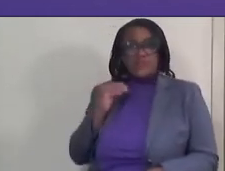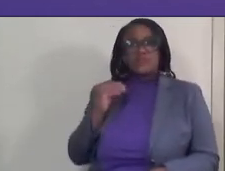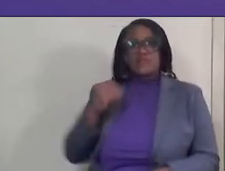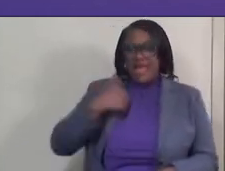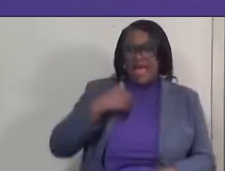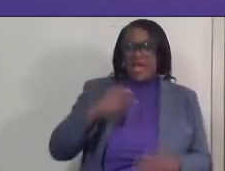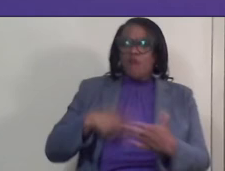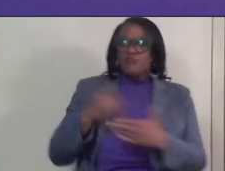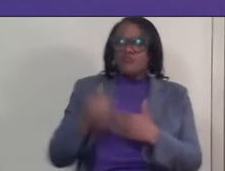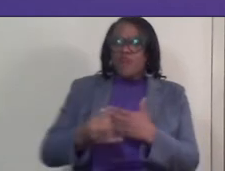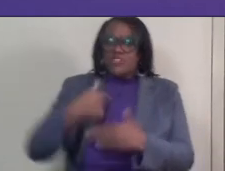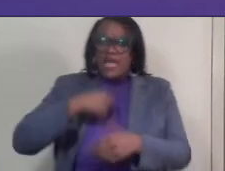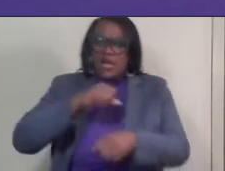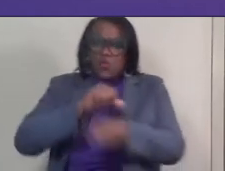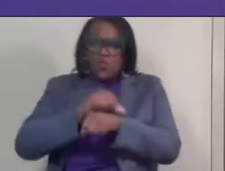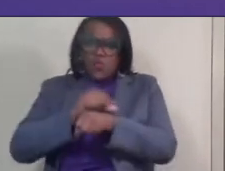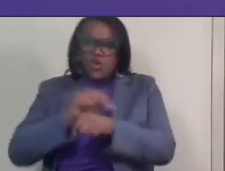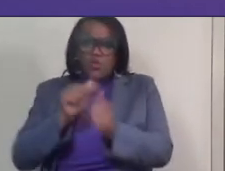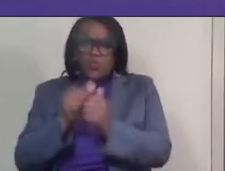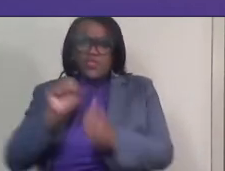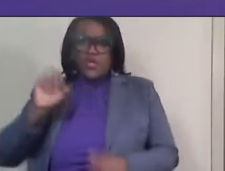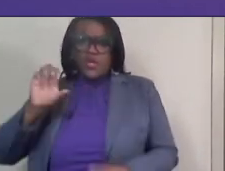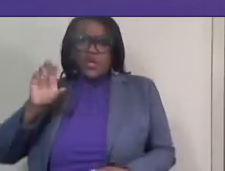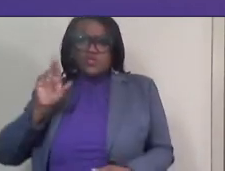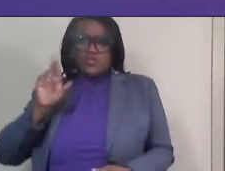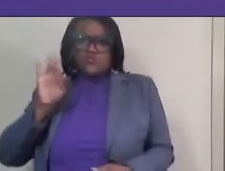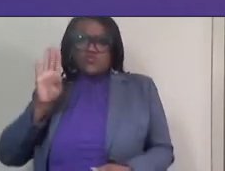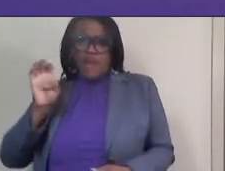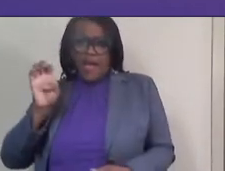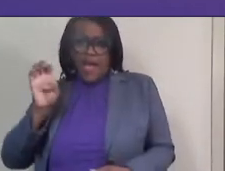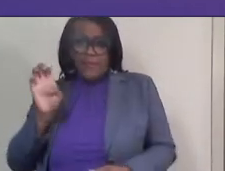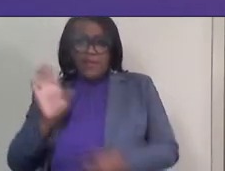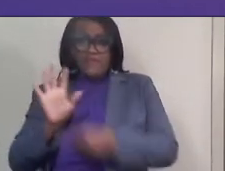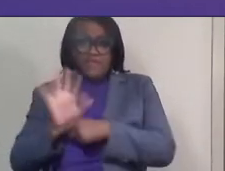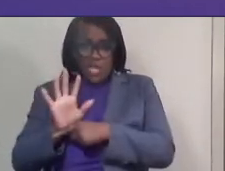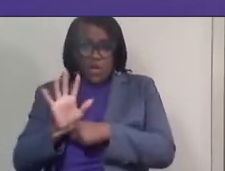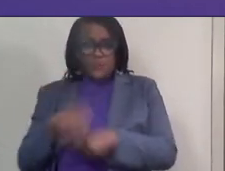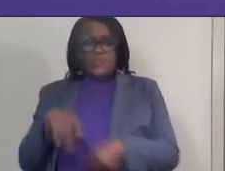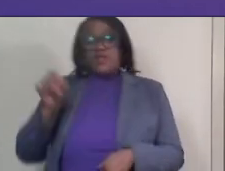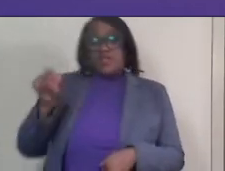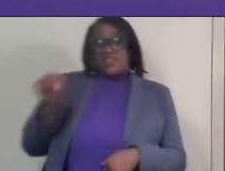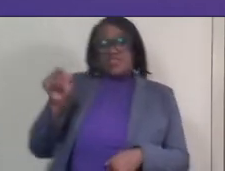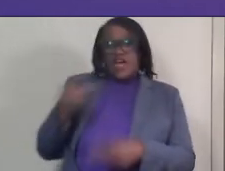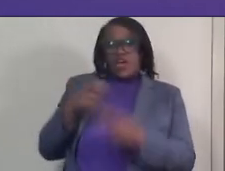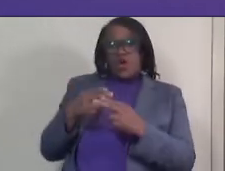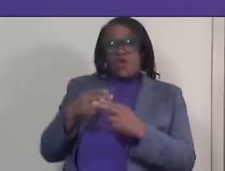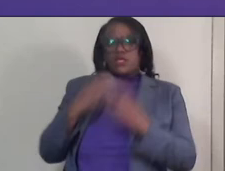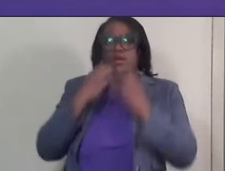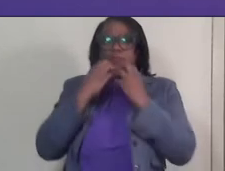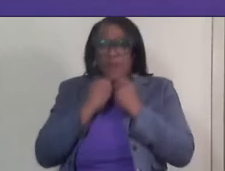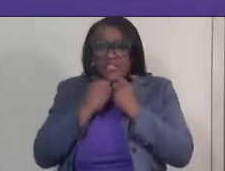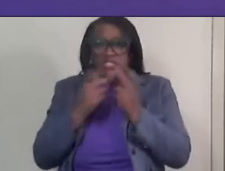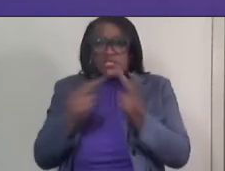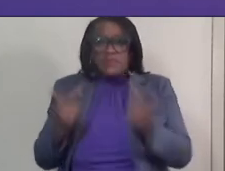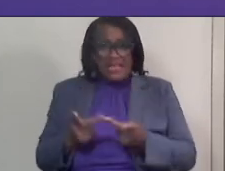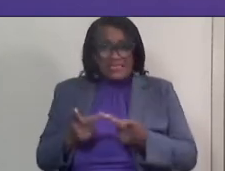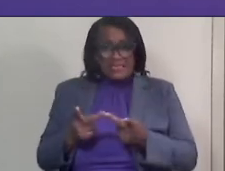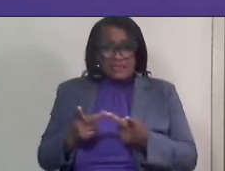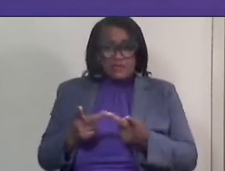on with Scribe Video. In this particular project, it's called Precious Places. It allowed us